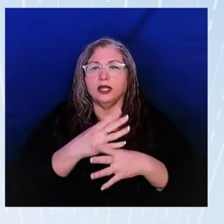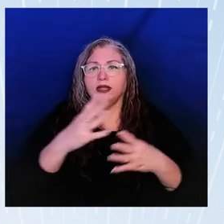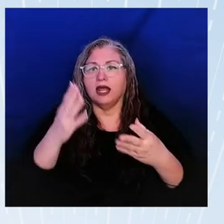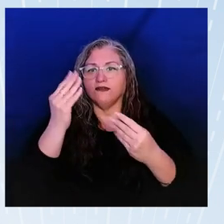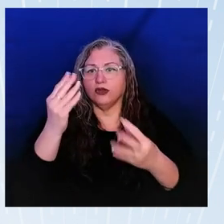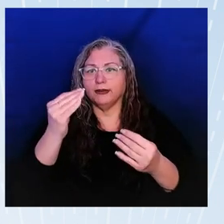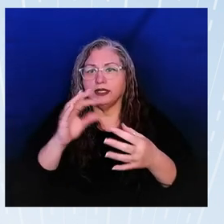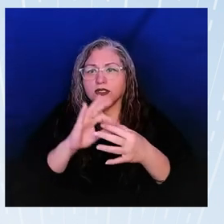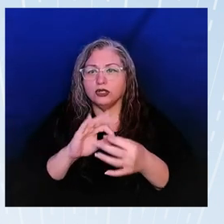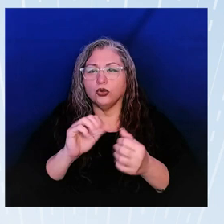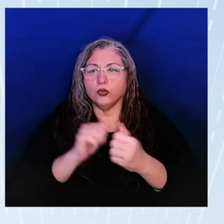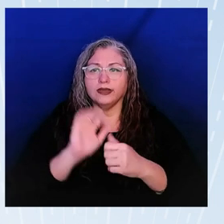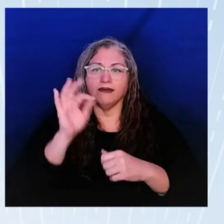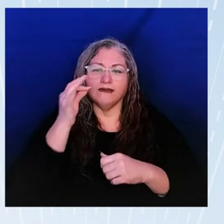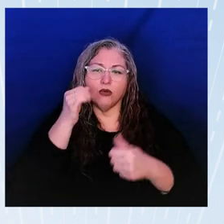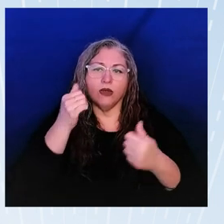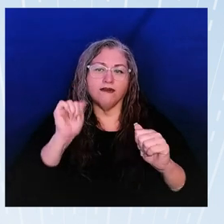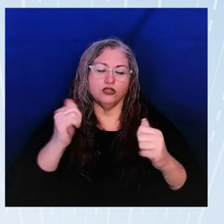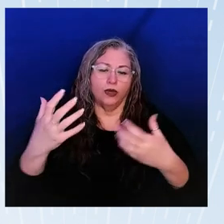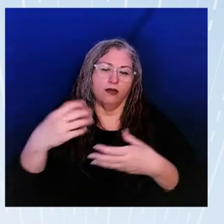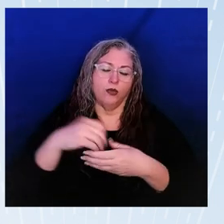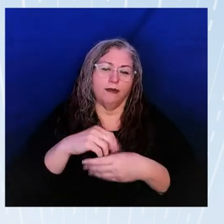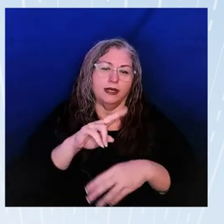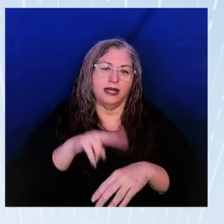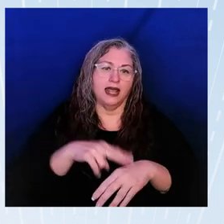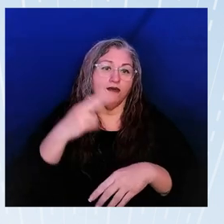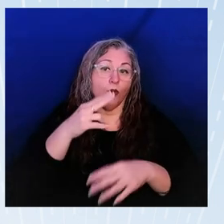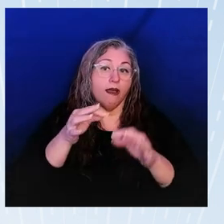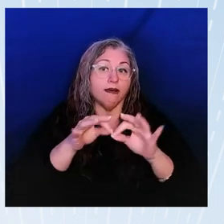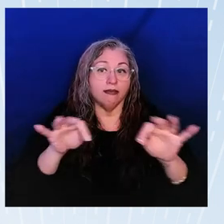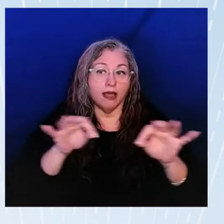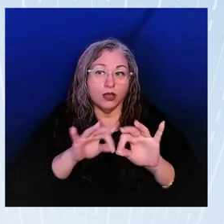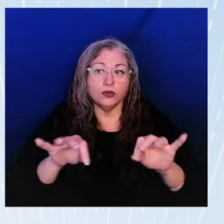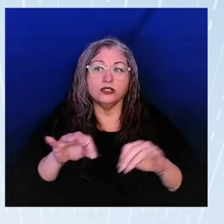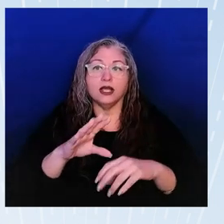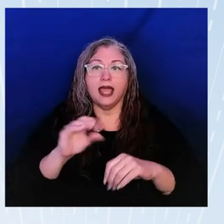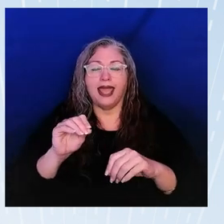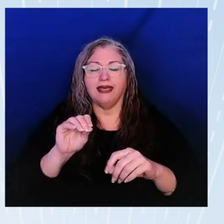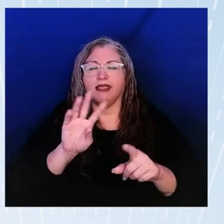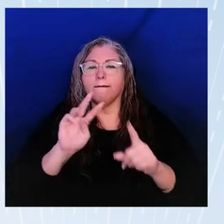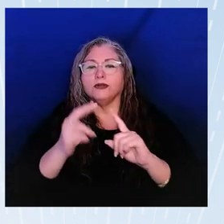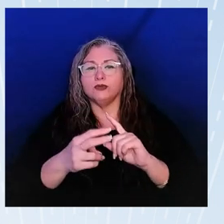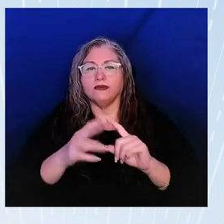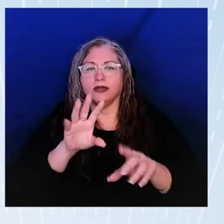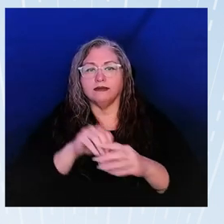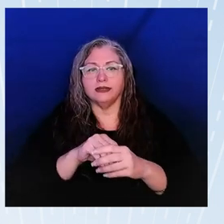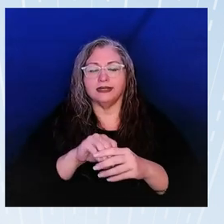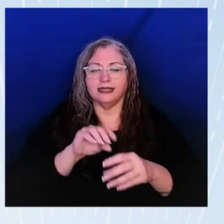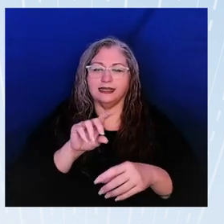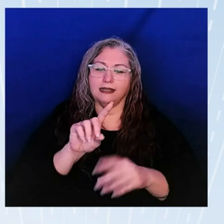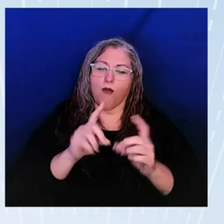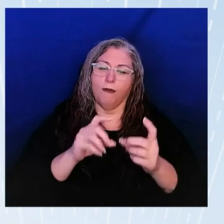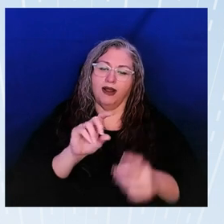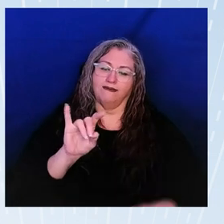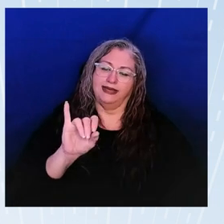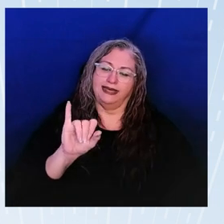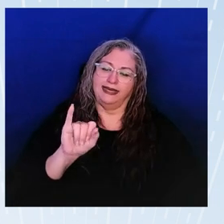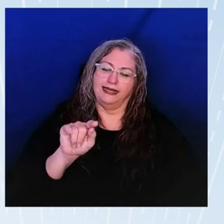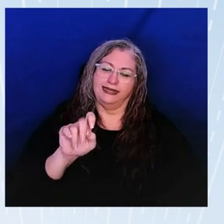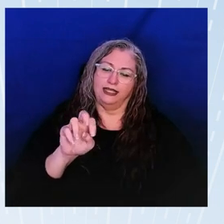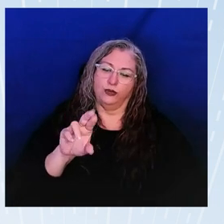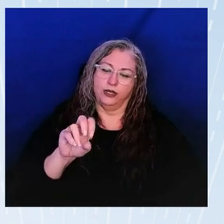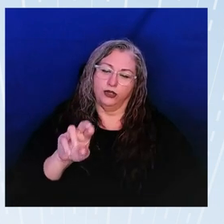current federal efforts to incorporate Native Hawaiian language and perspectives to the Department of Interior's work. And